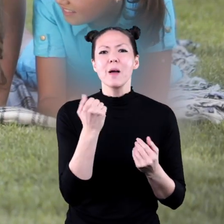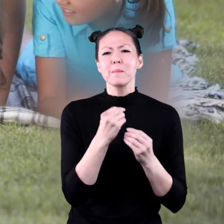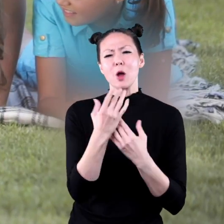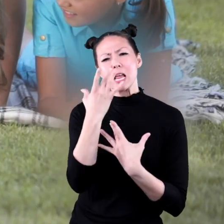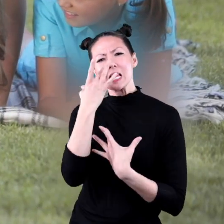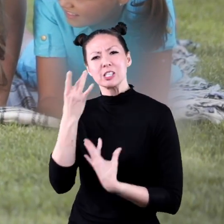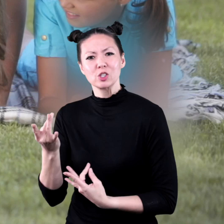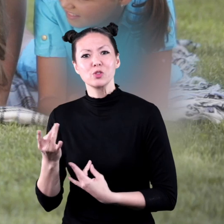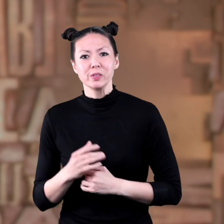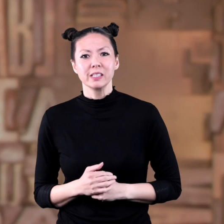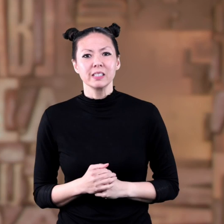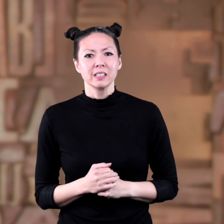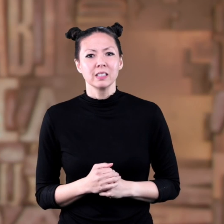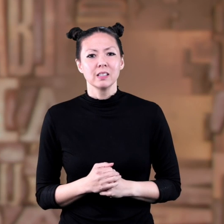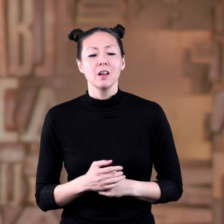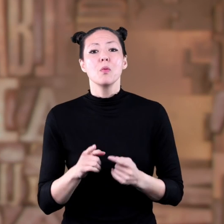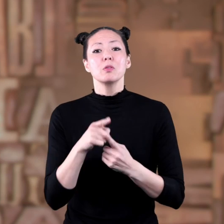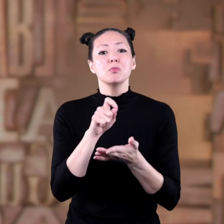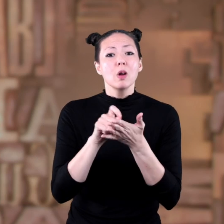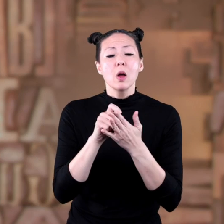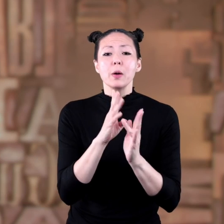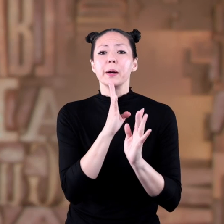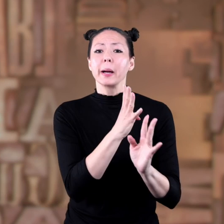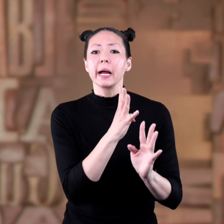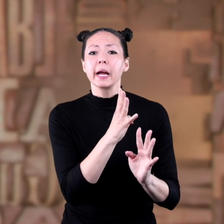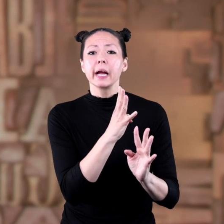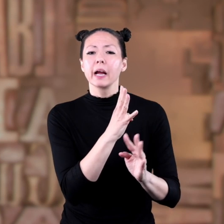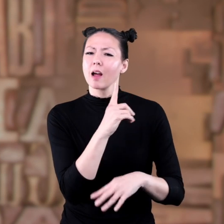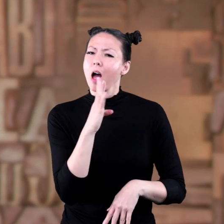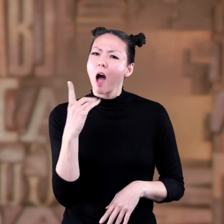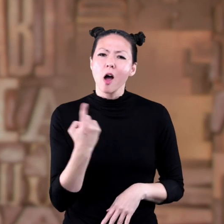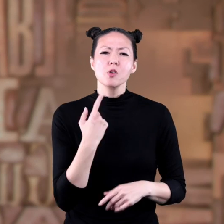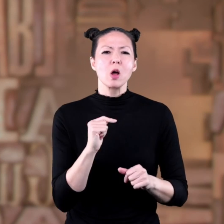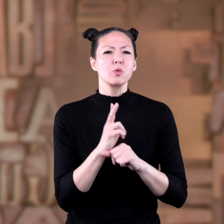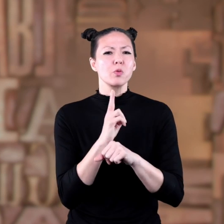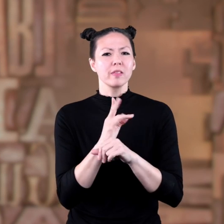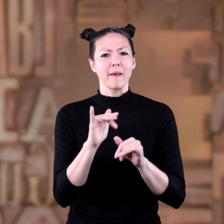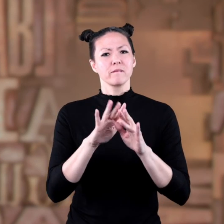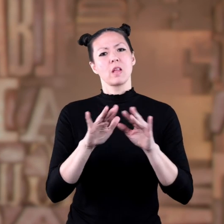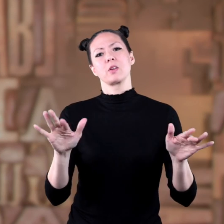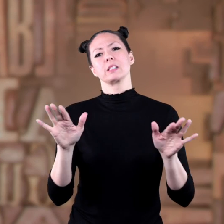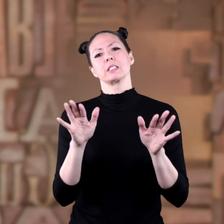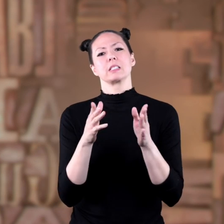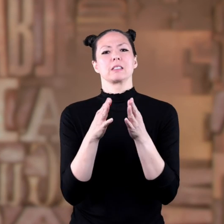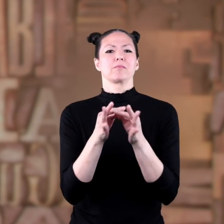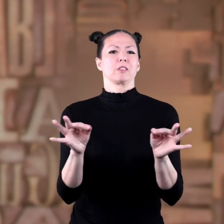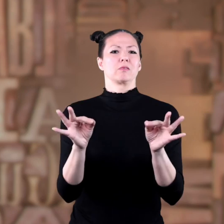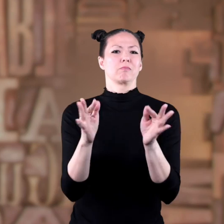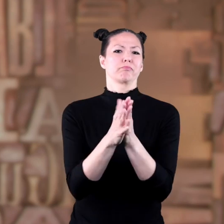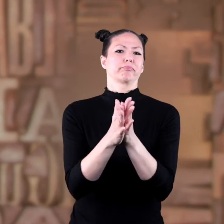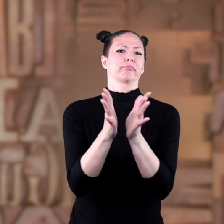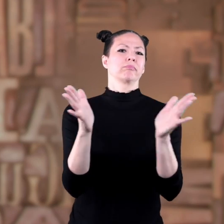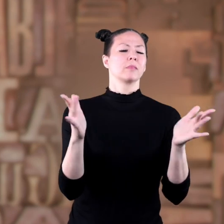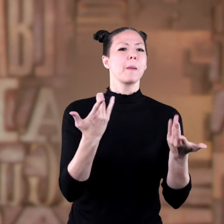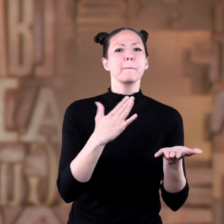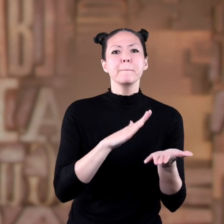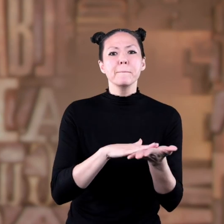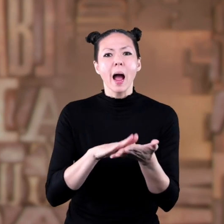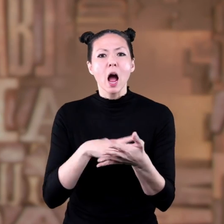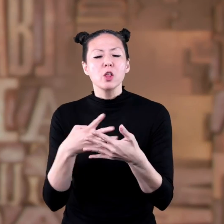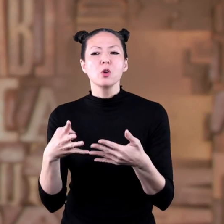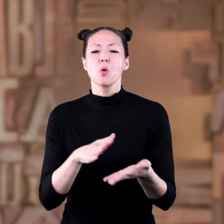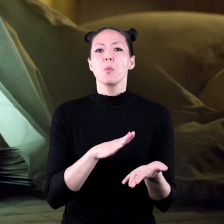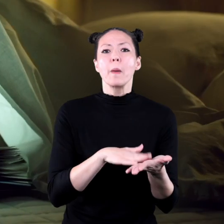and more interesting. When you write or speak, you should always try to use various sentence lengths, patterns,